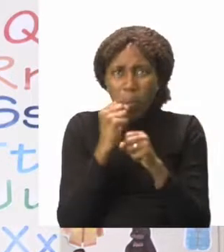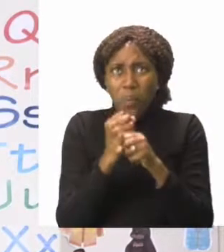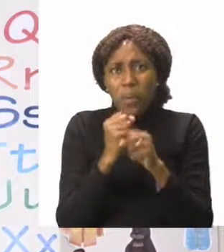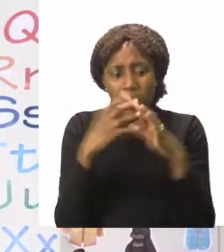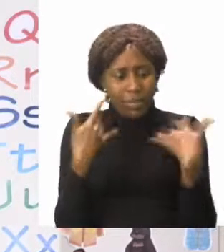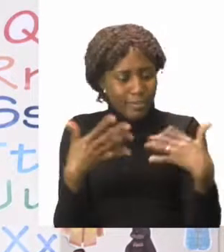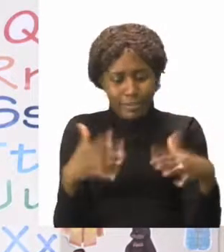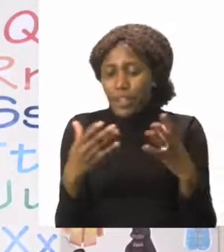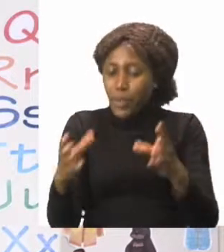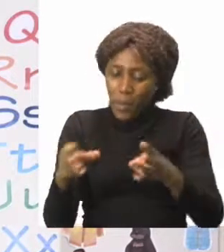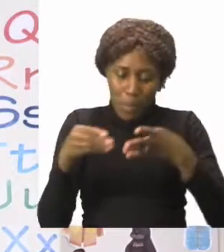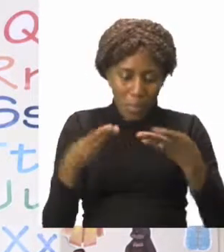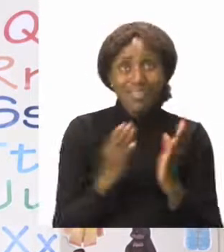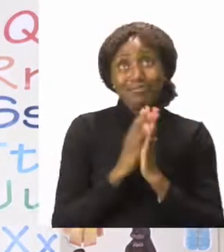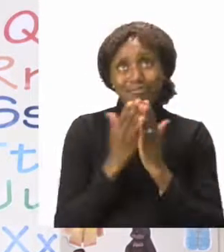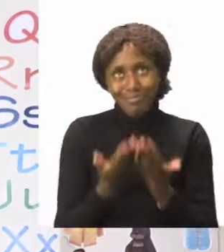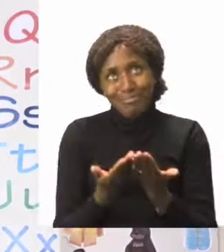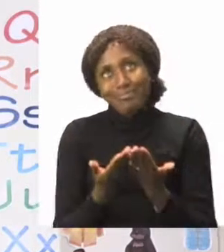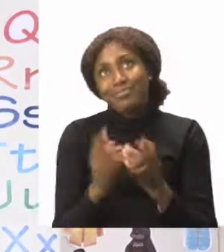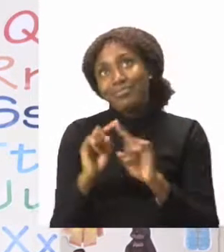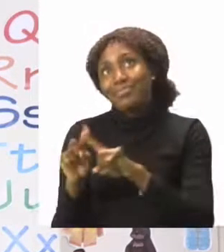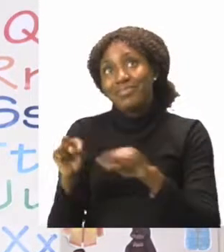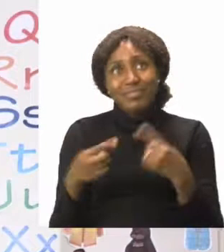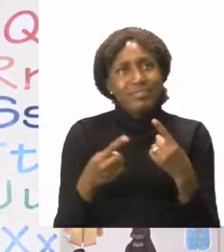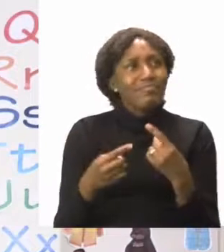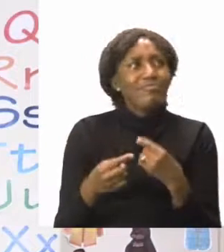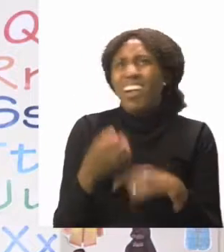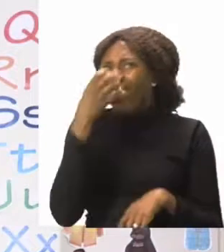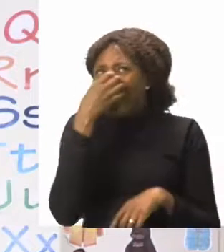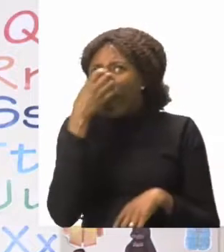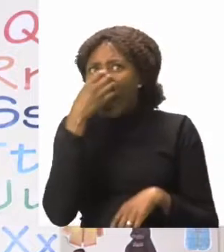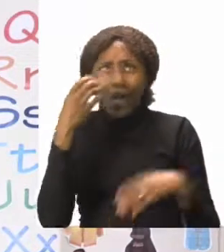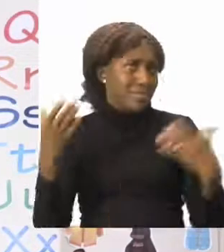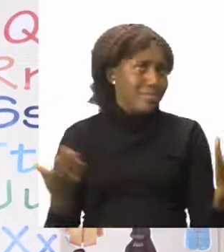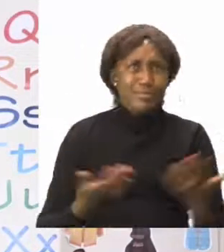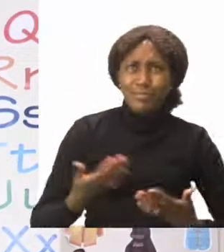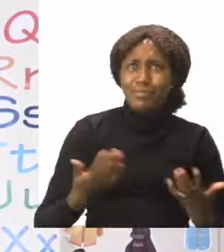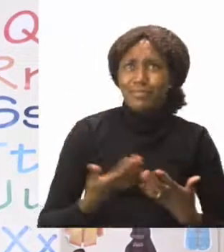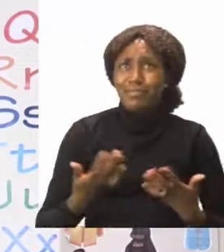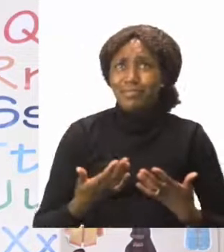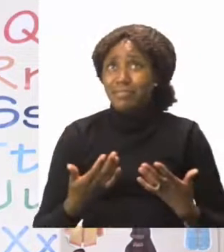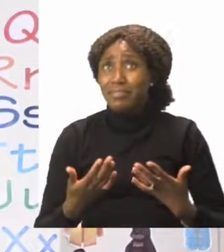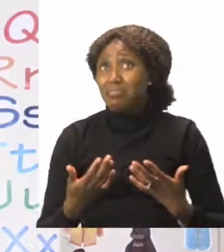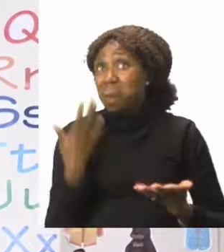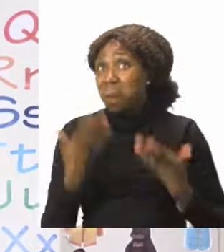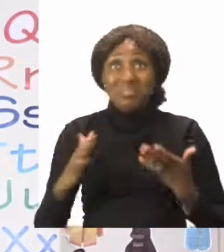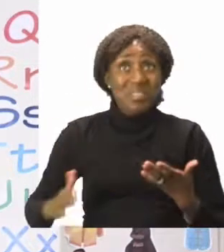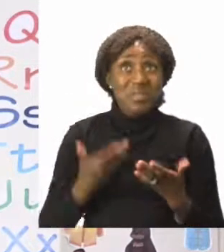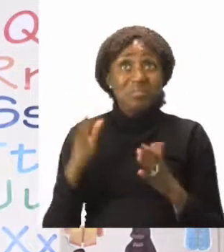touch anything else. I'm sure our friend Sashi has arrived, and I think he wants to say goodbye to